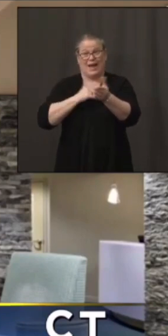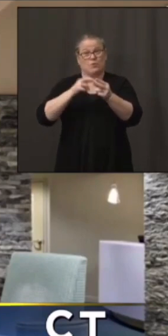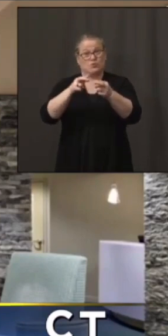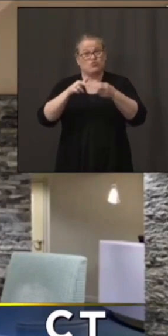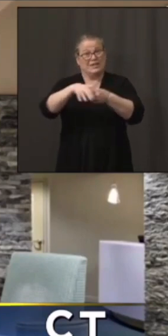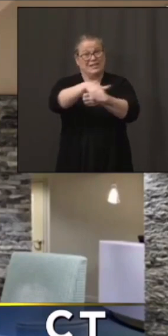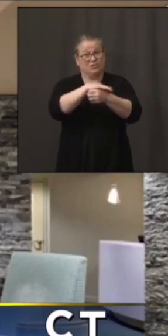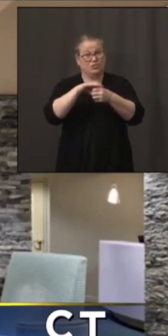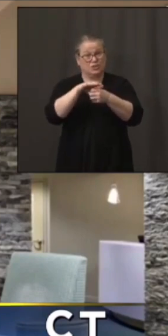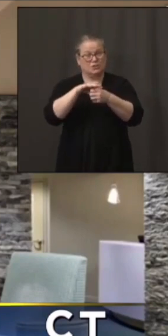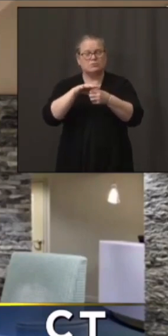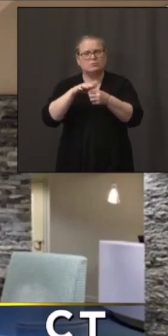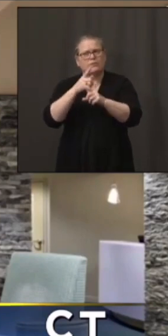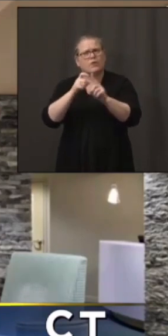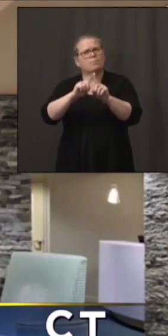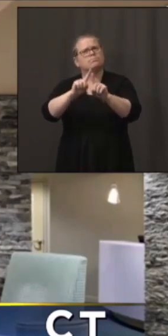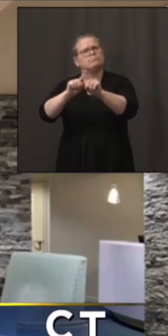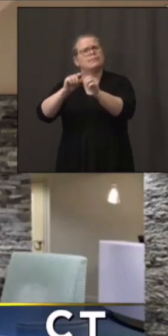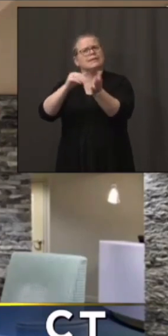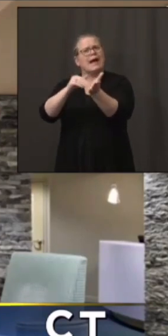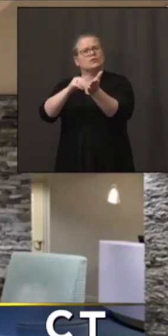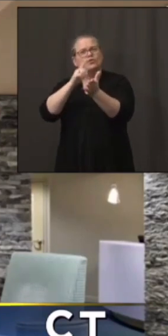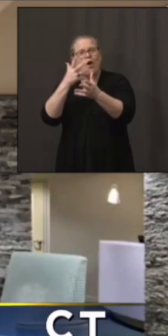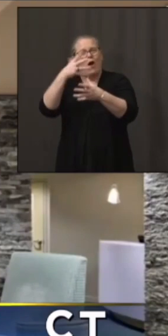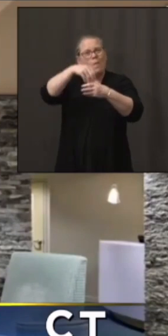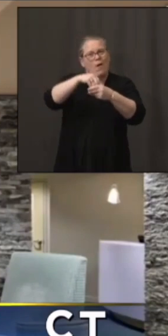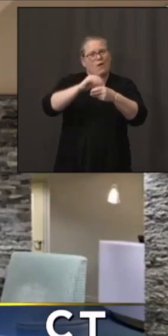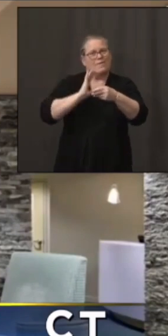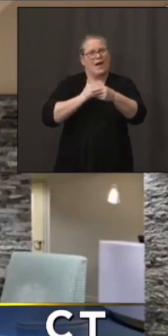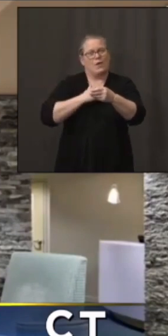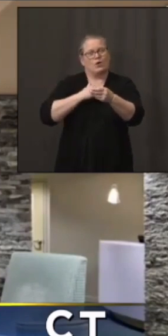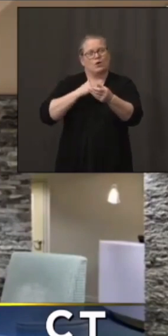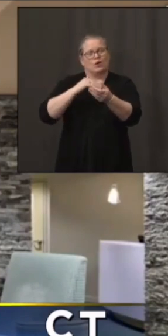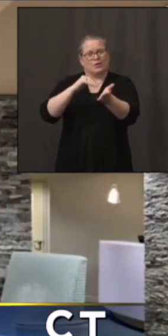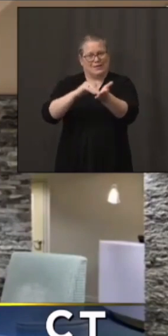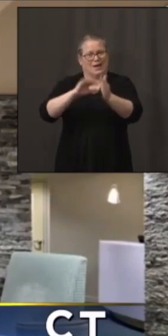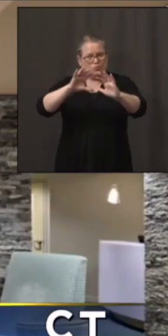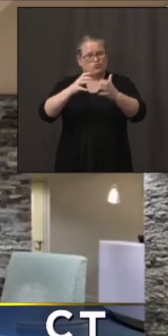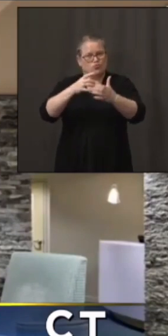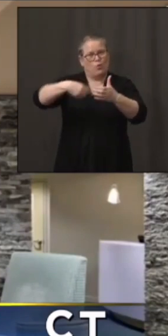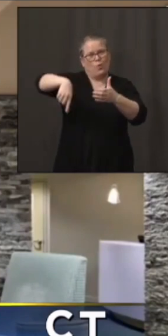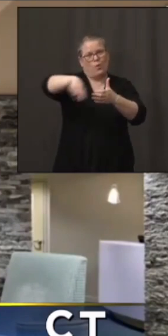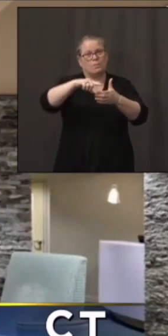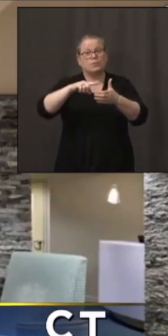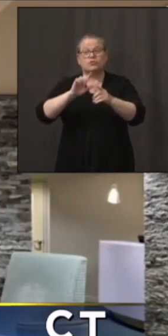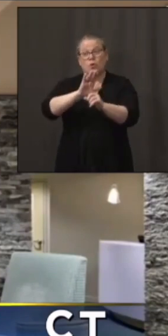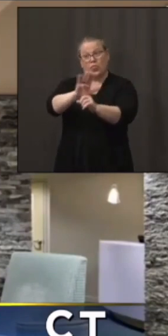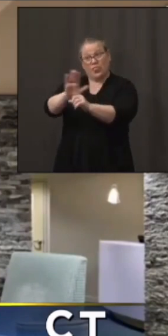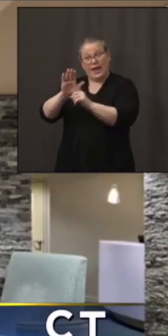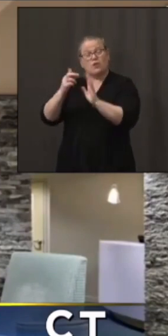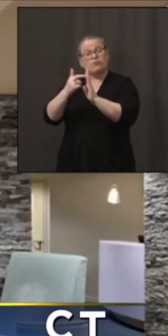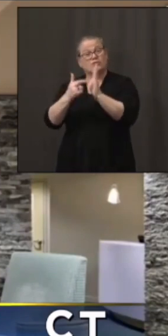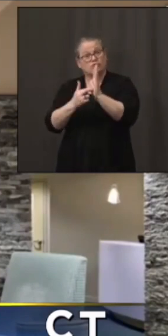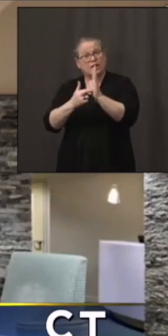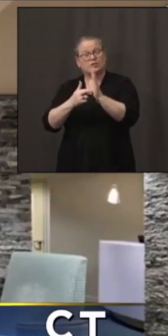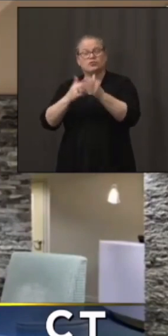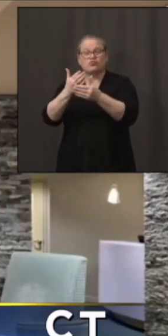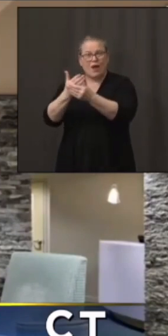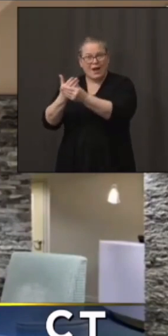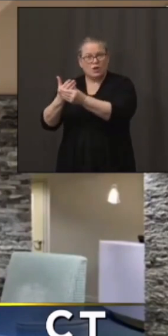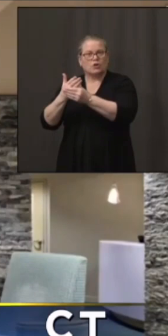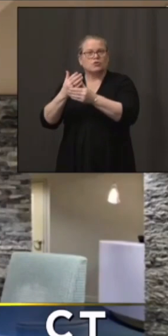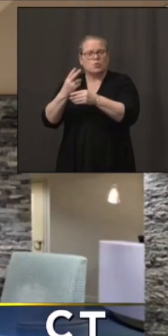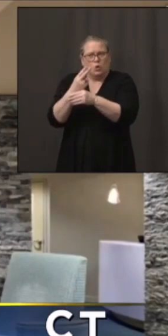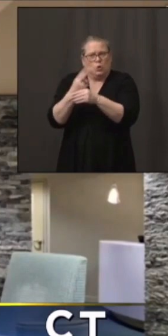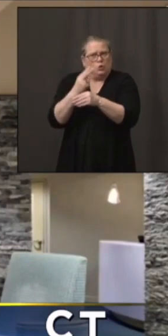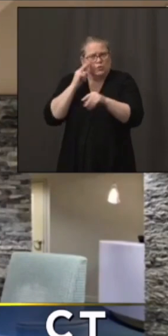delivered by providers that are part of our integrated physician group. So we're looking through their registration and medical record system as